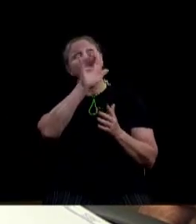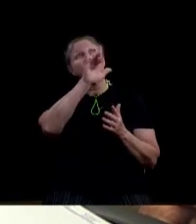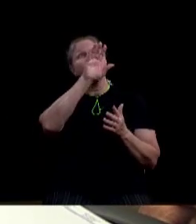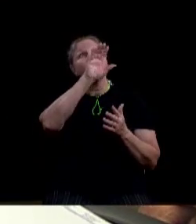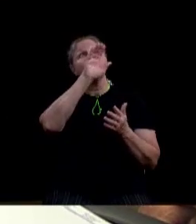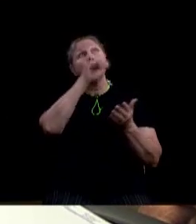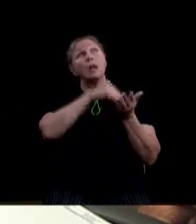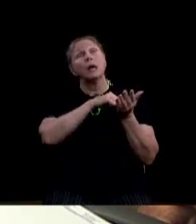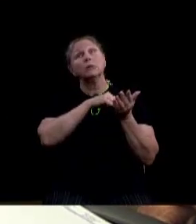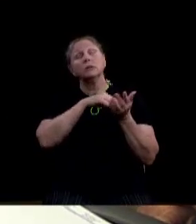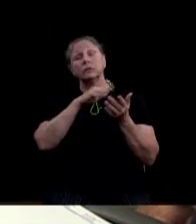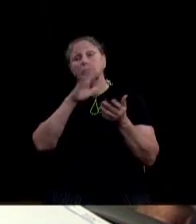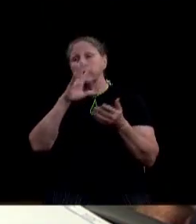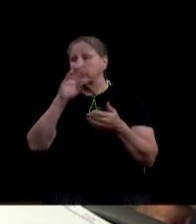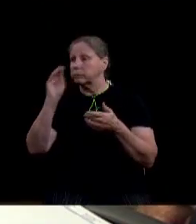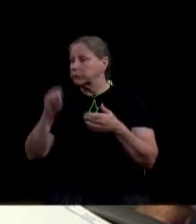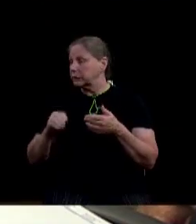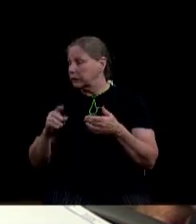6,000 people.